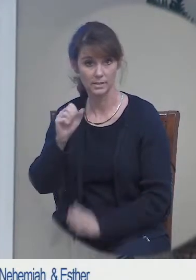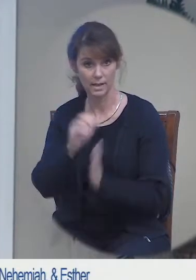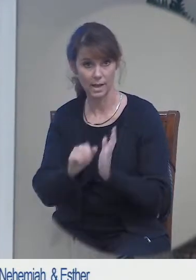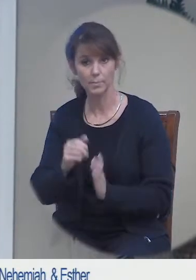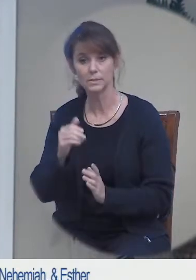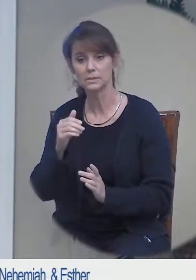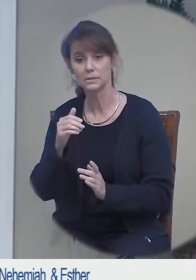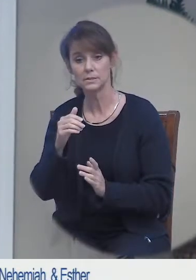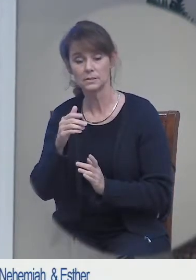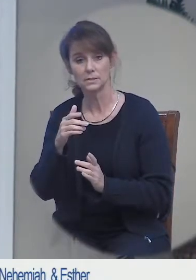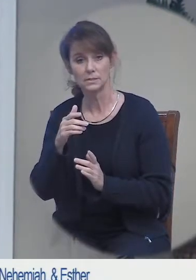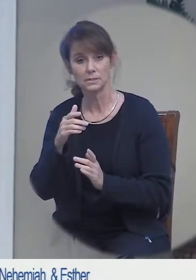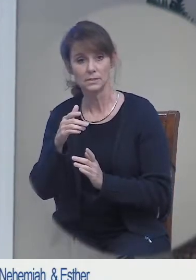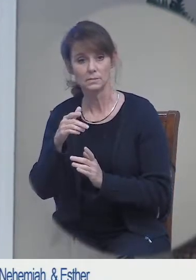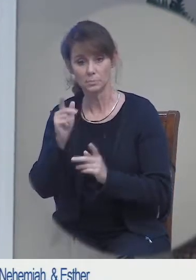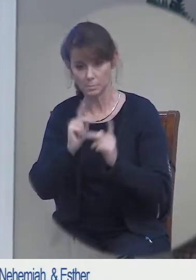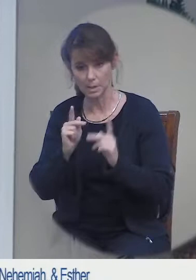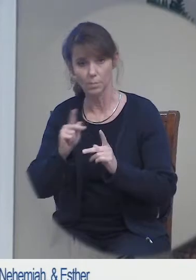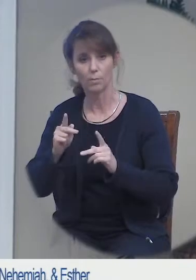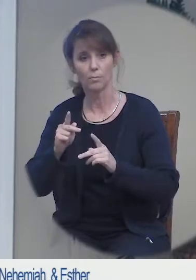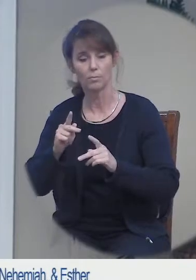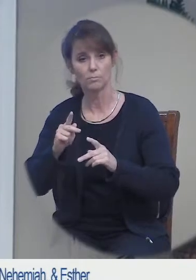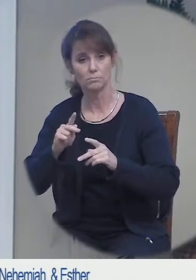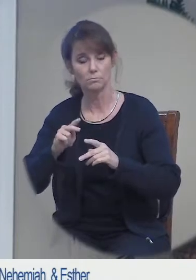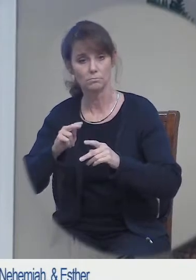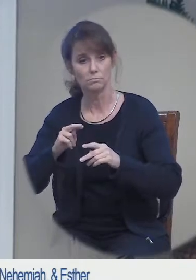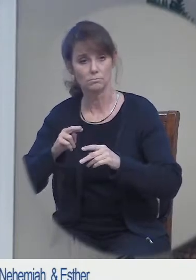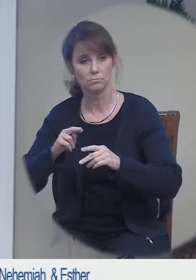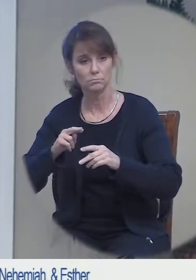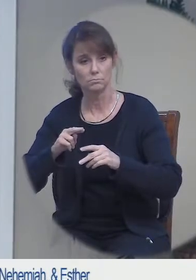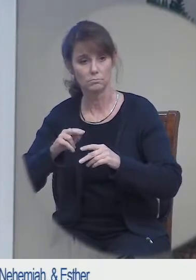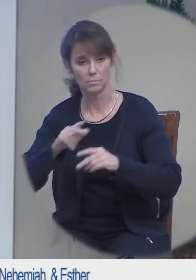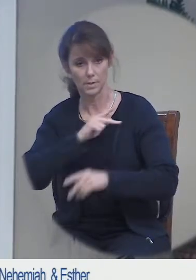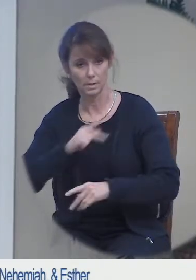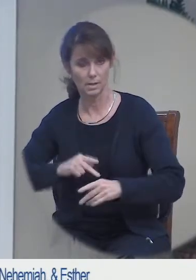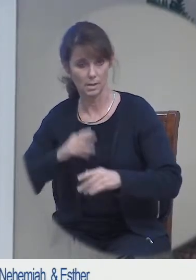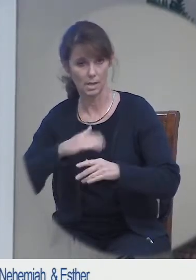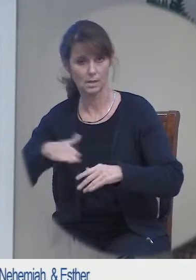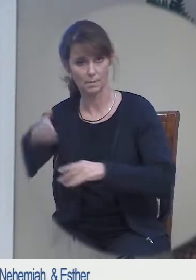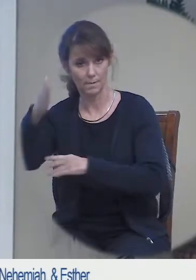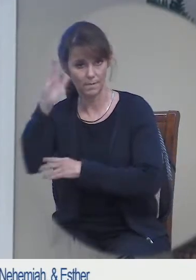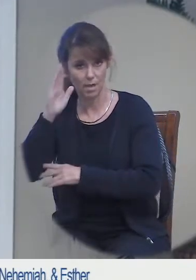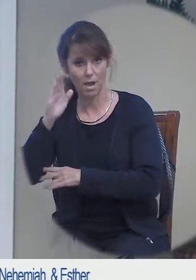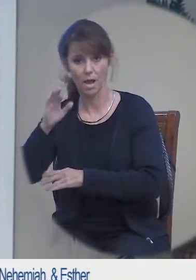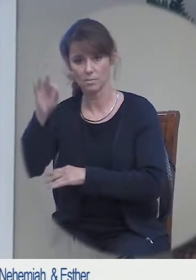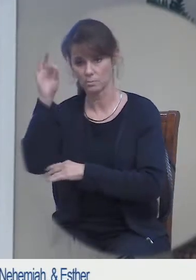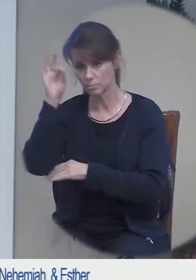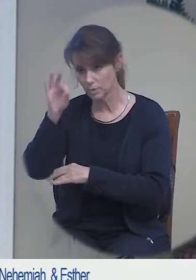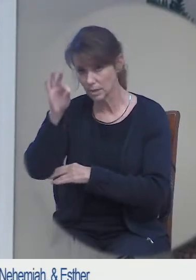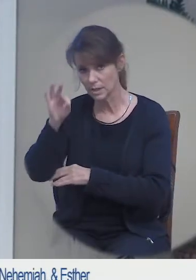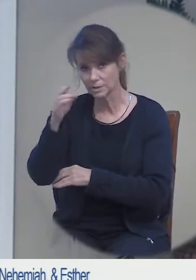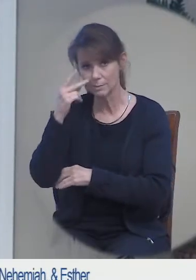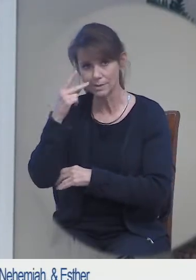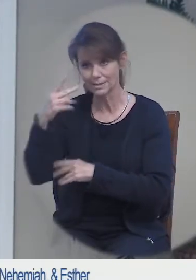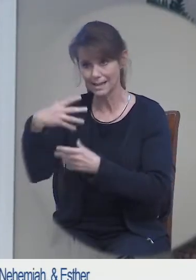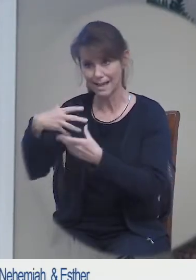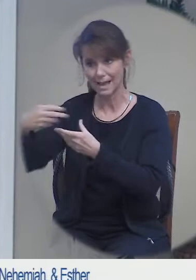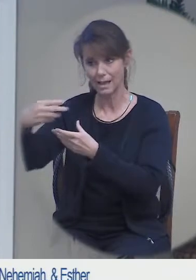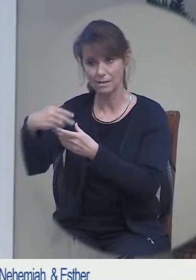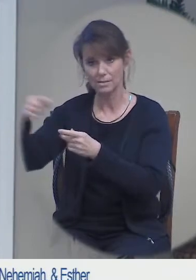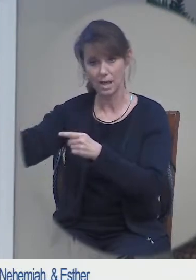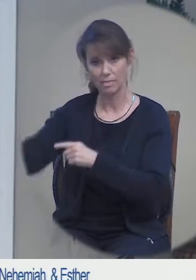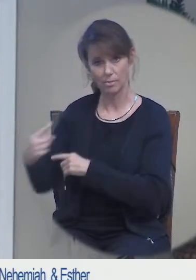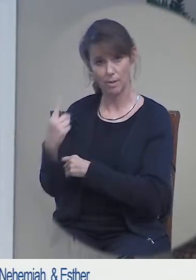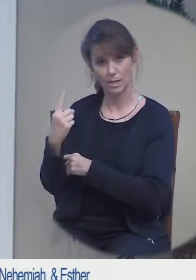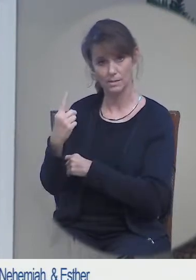people are setting out to the kingdom of God is being built through the preaching of the gospel, we see external threats, don't we? And we